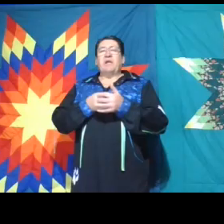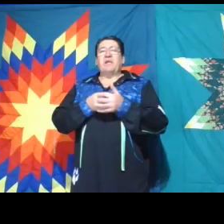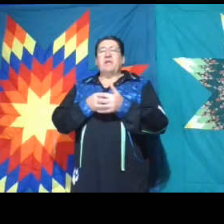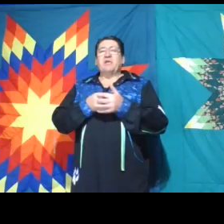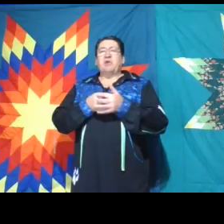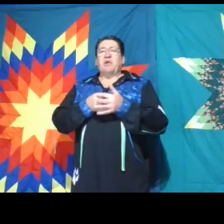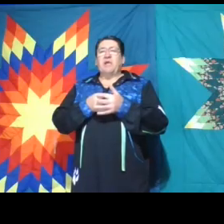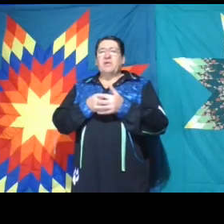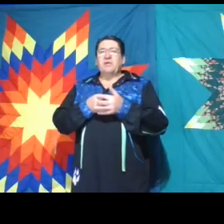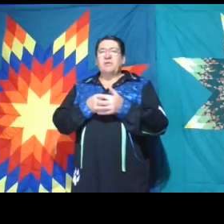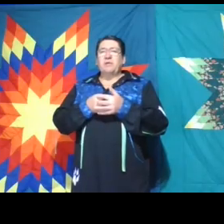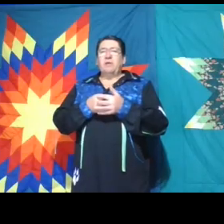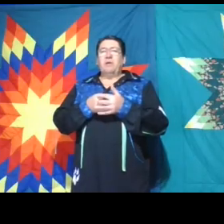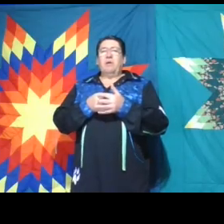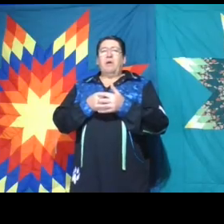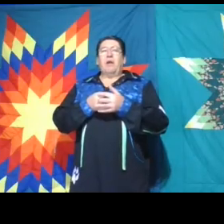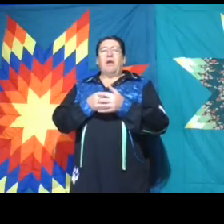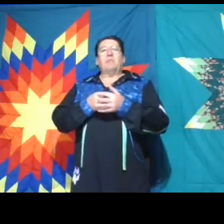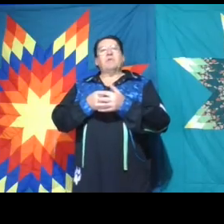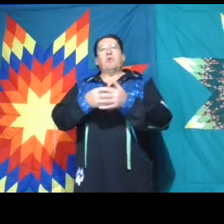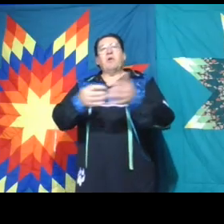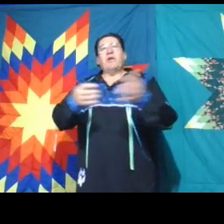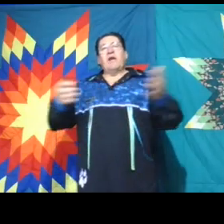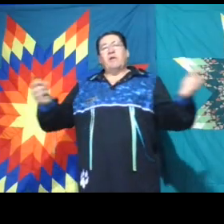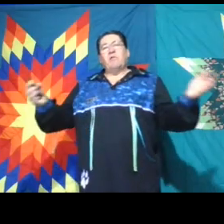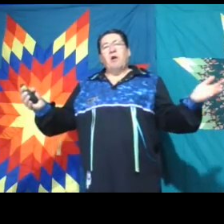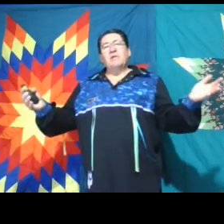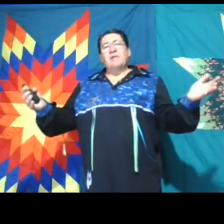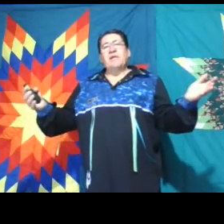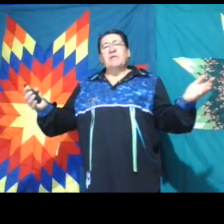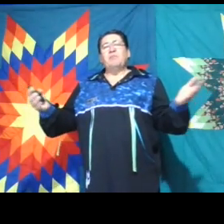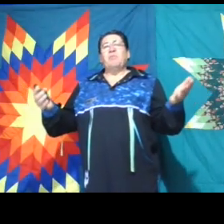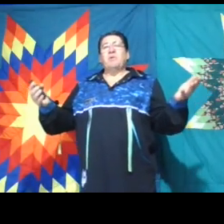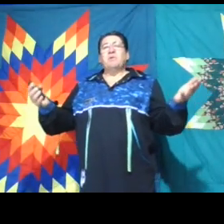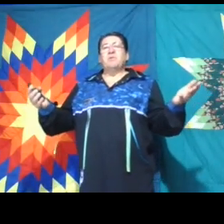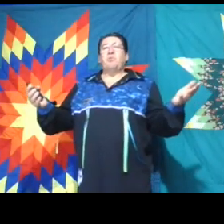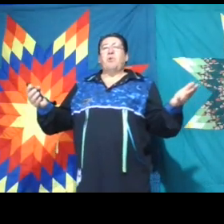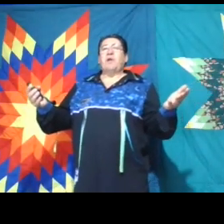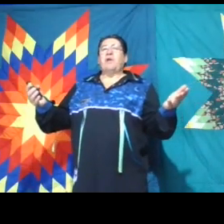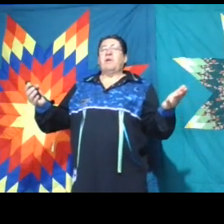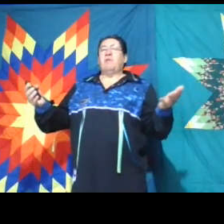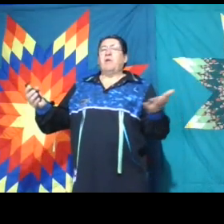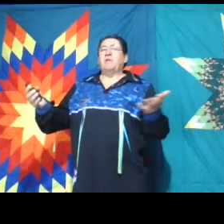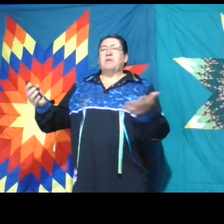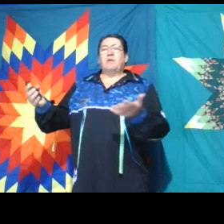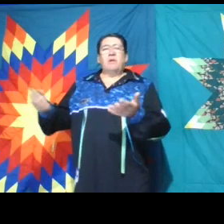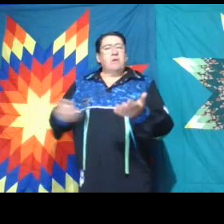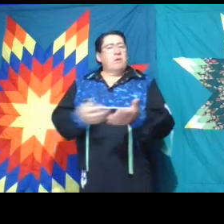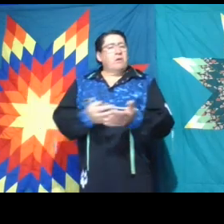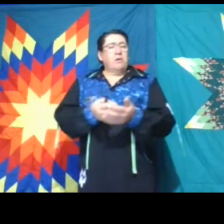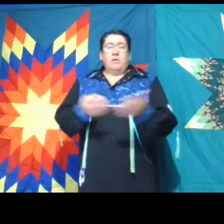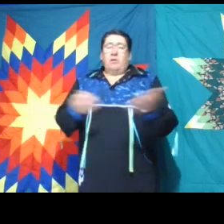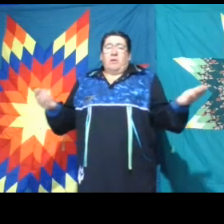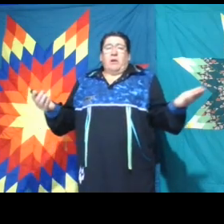within Indigenous relations, and I'm supporting that across the nation, but I'm also supporting it across